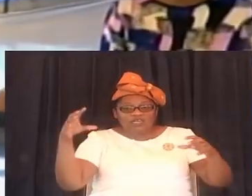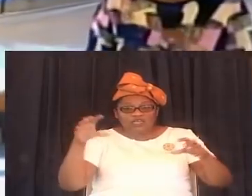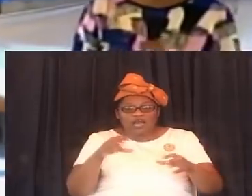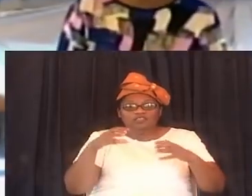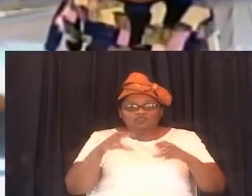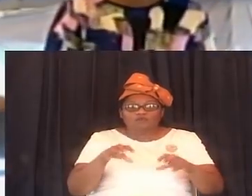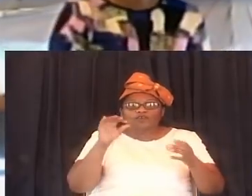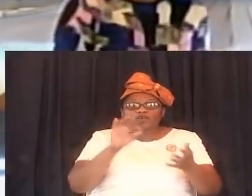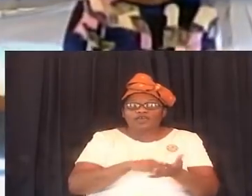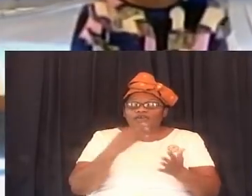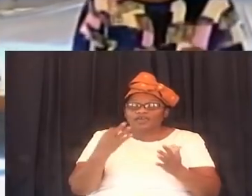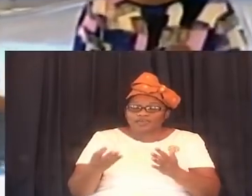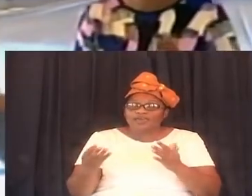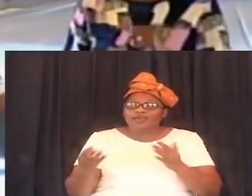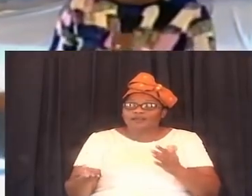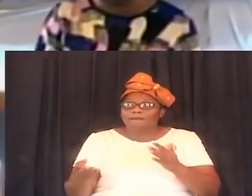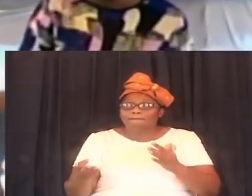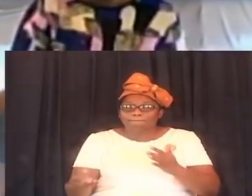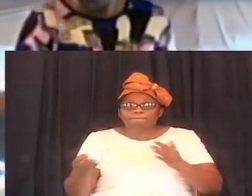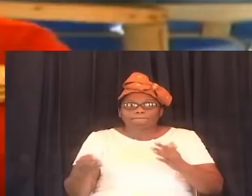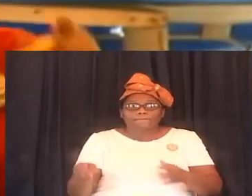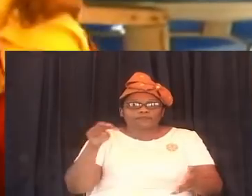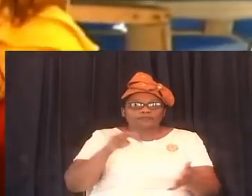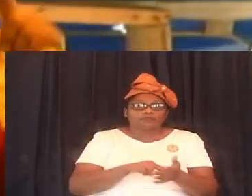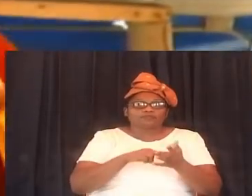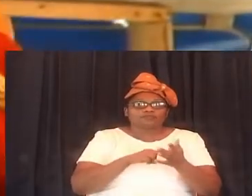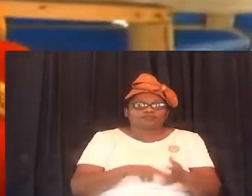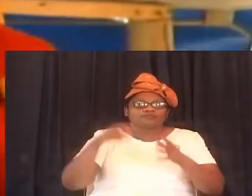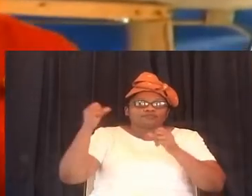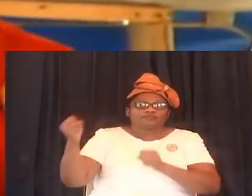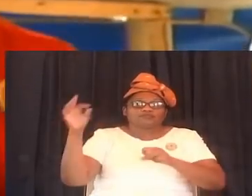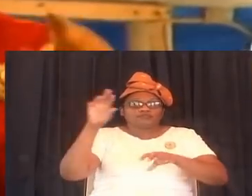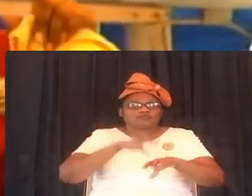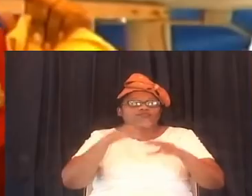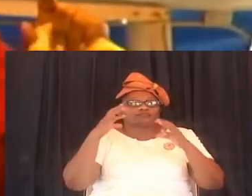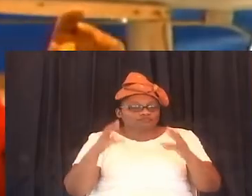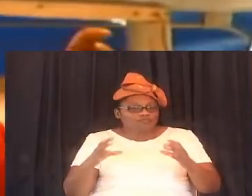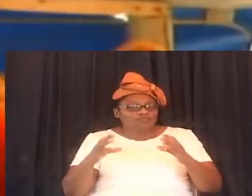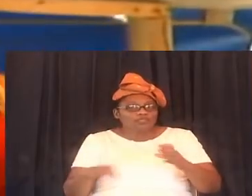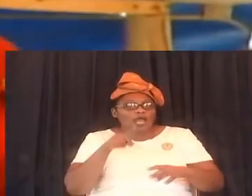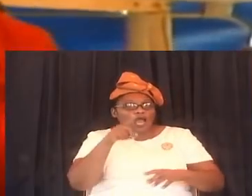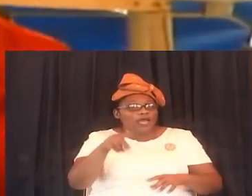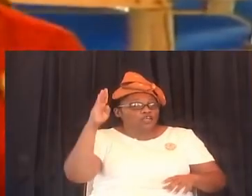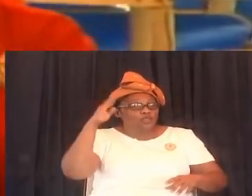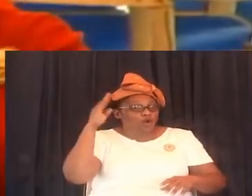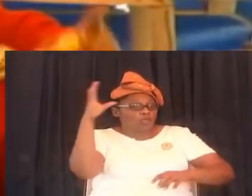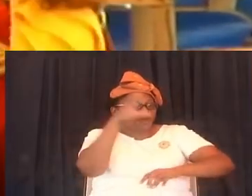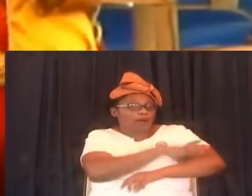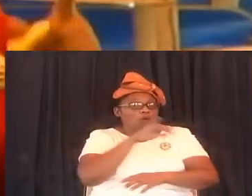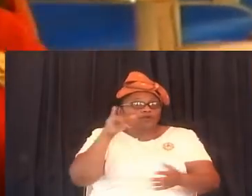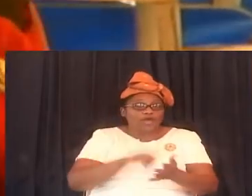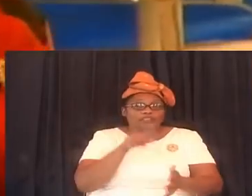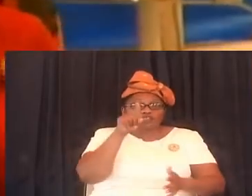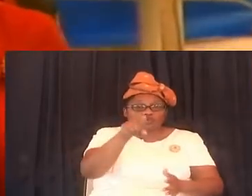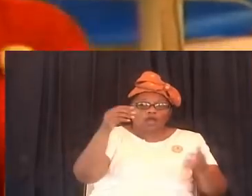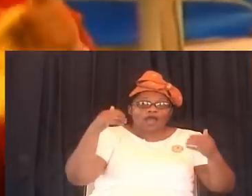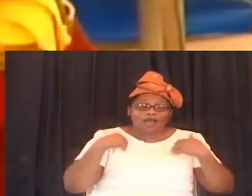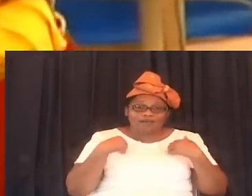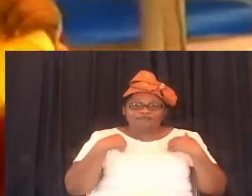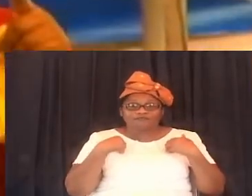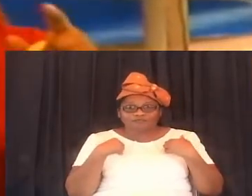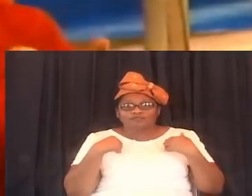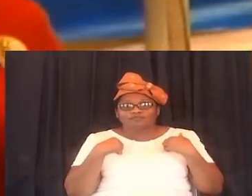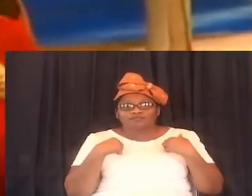Satan, you can't prevail. Well, if you're standing on the solid rock, and you know the power that you've